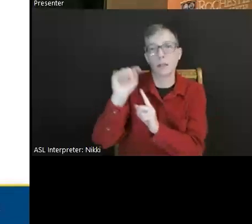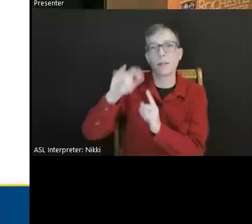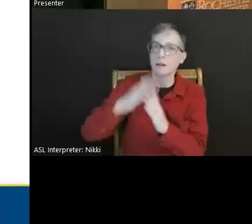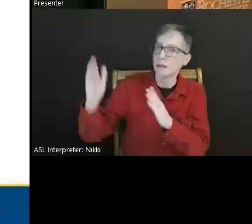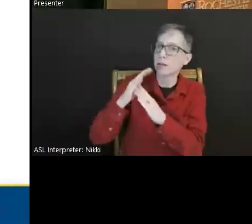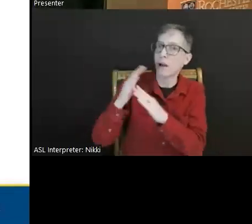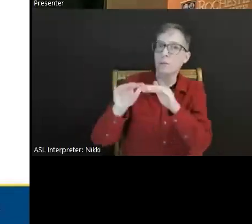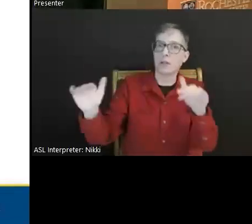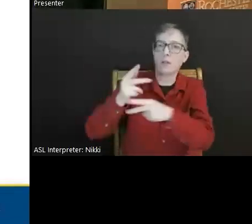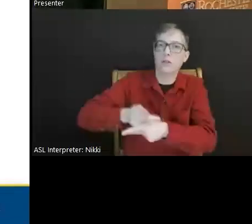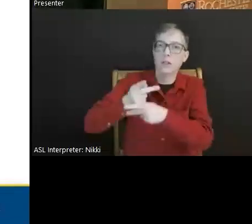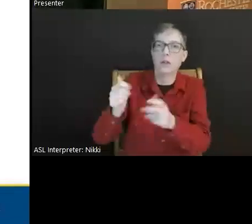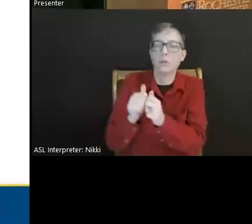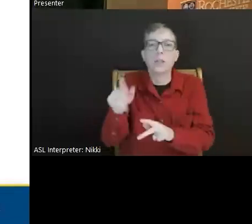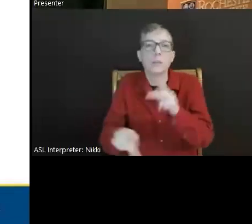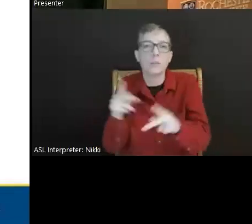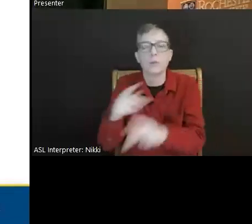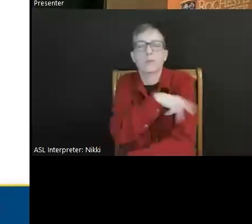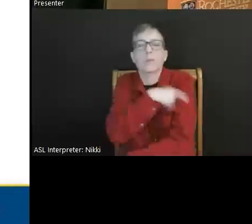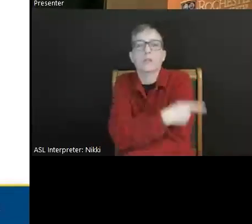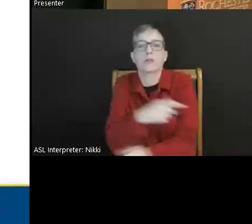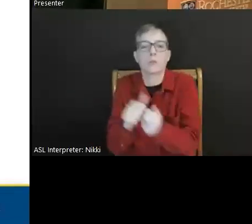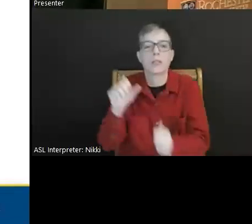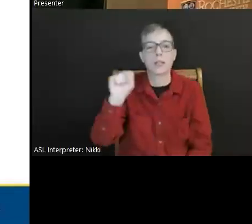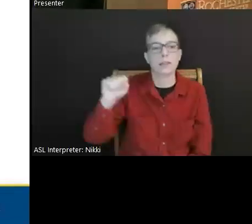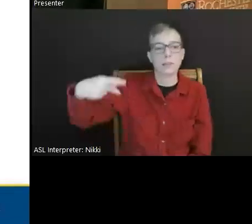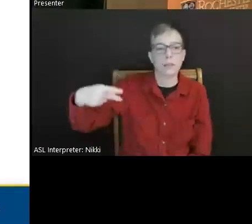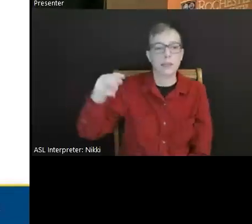with SPMI. Strong Ties is home